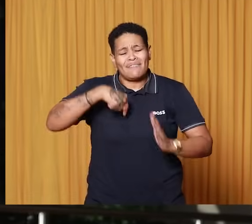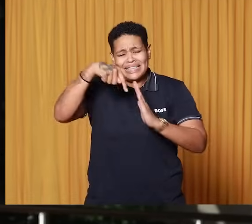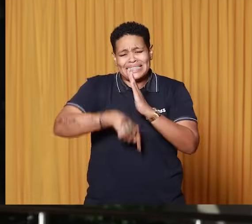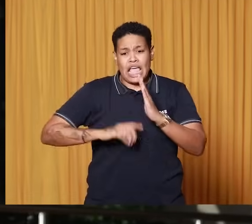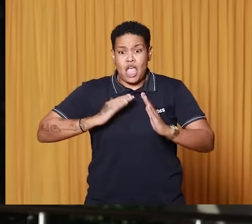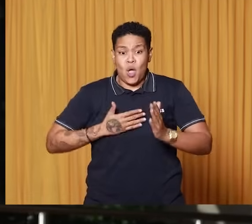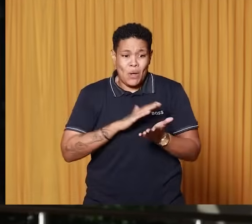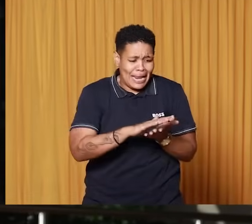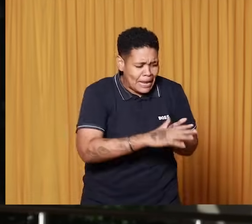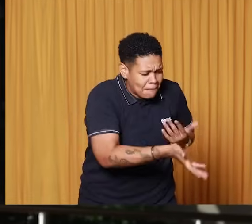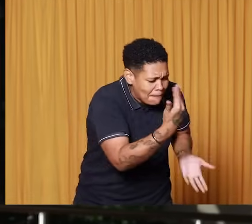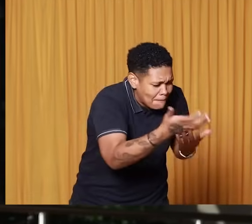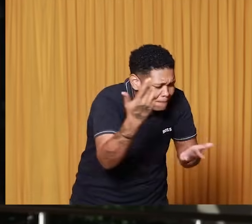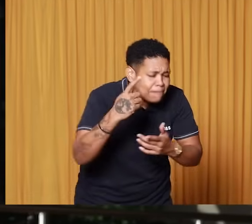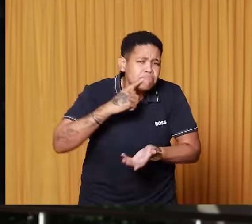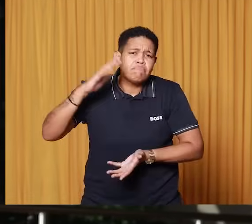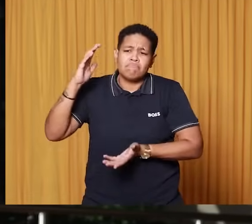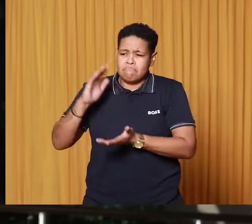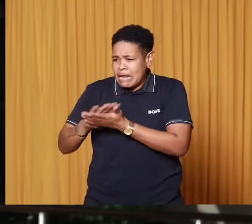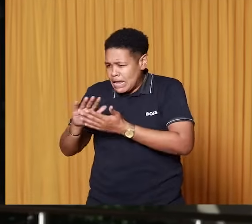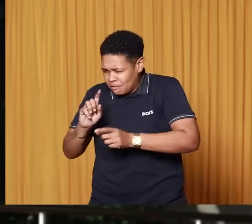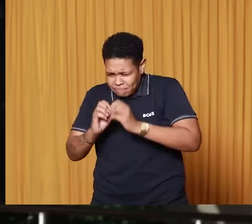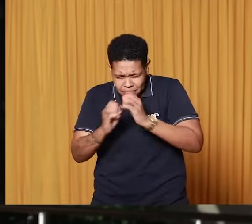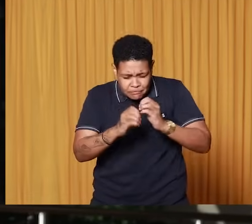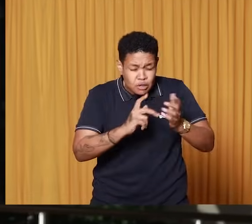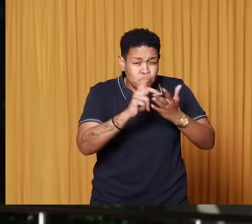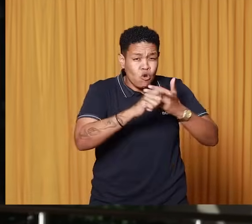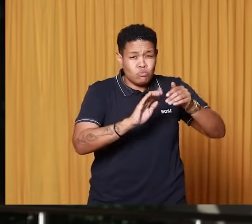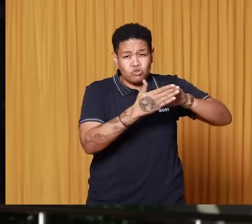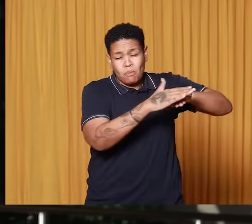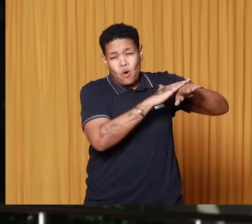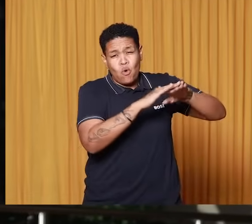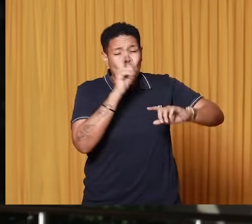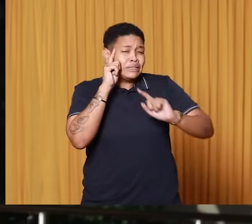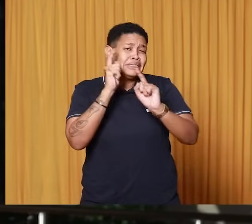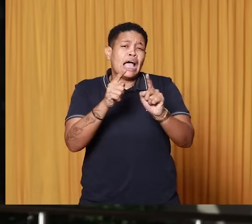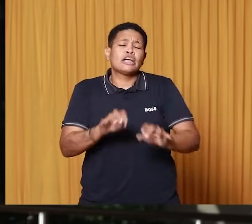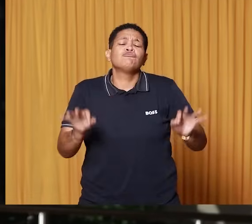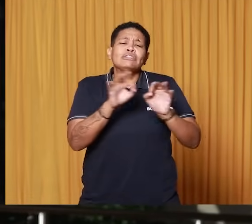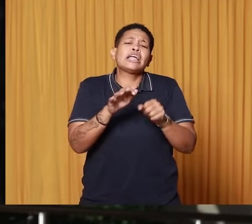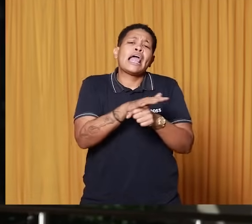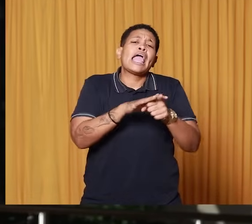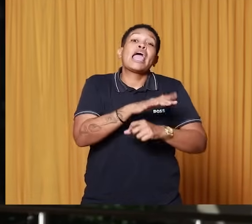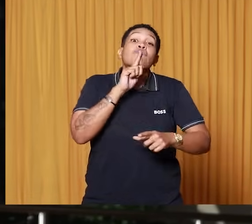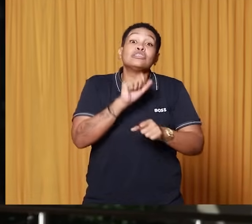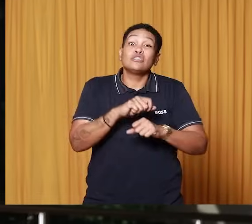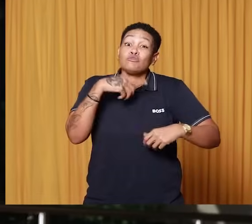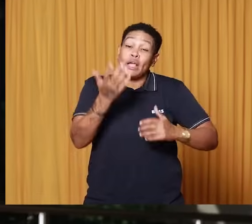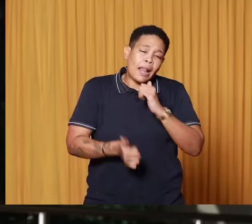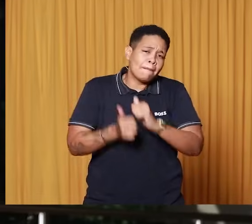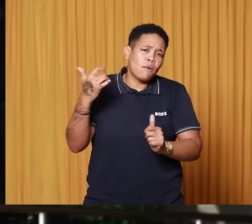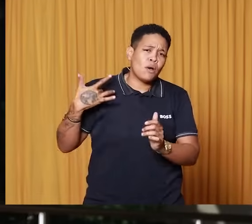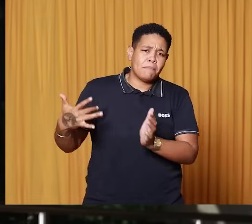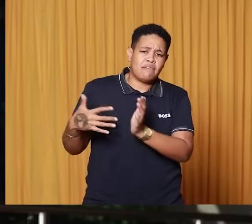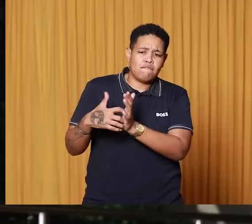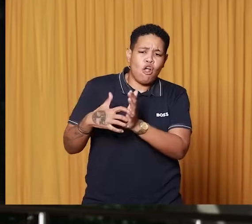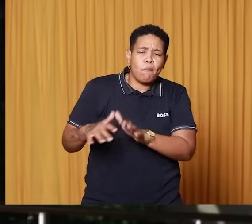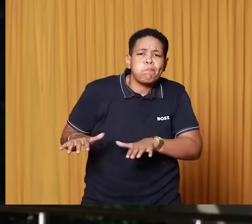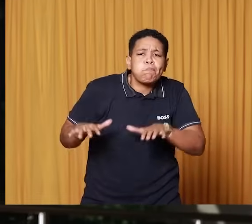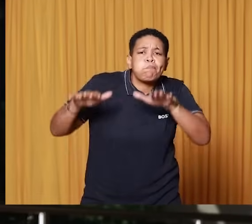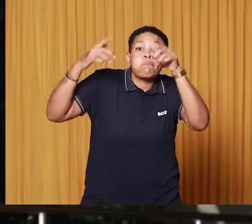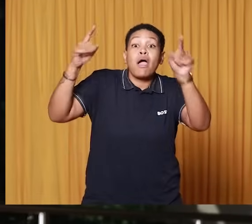intensified our drain cleaning and mitigation programs across the island, targeting critical areas that are most vulnerable to